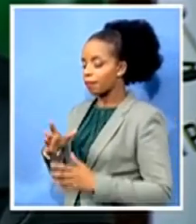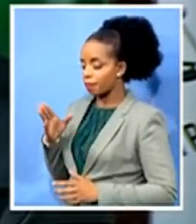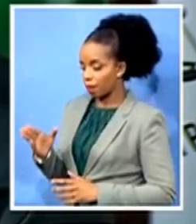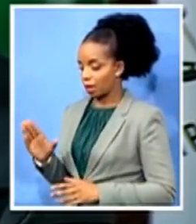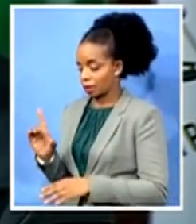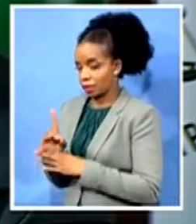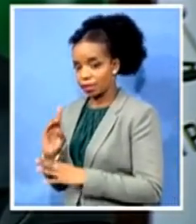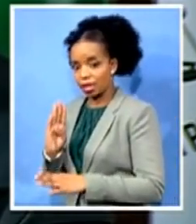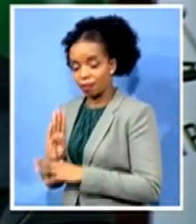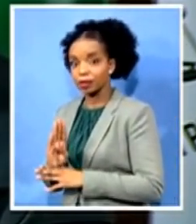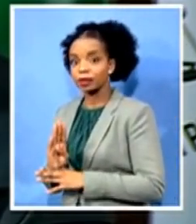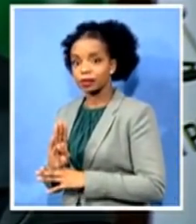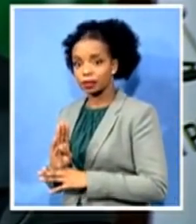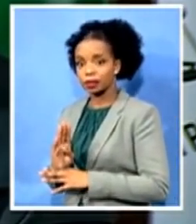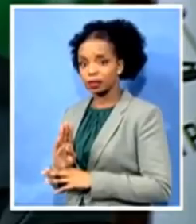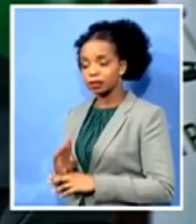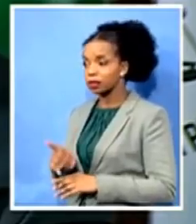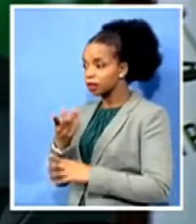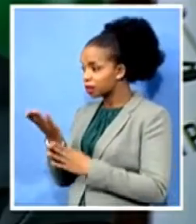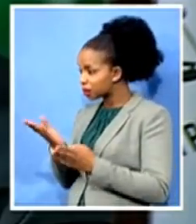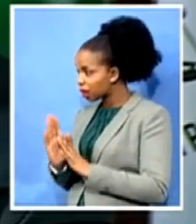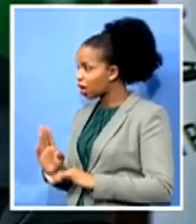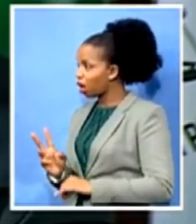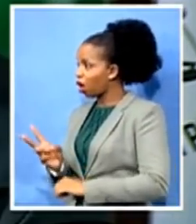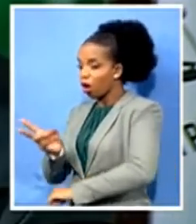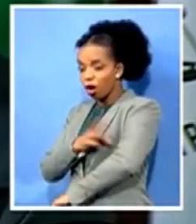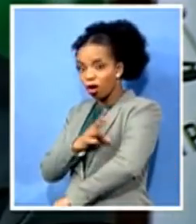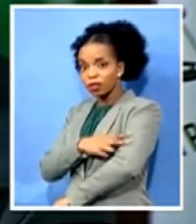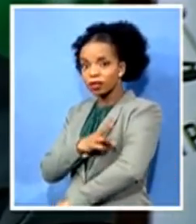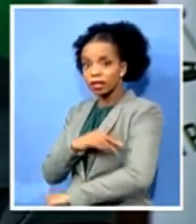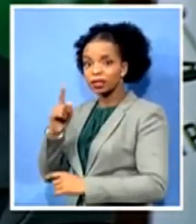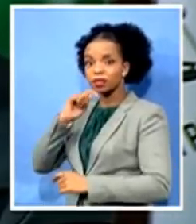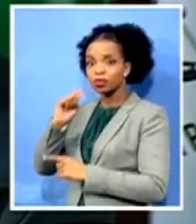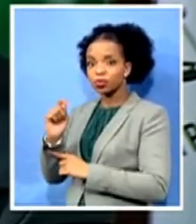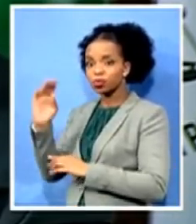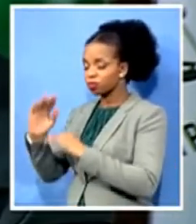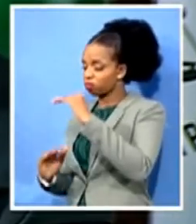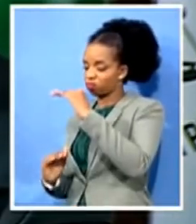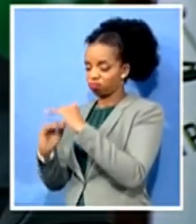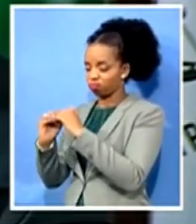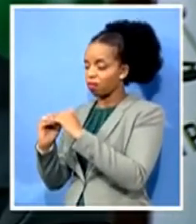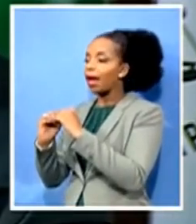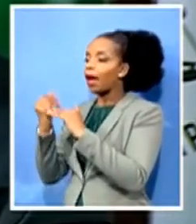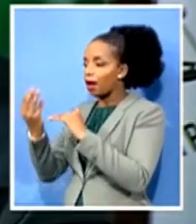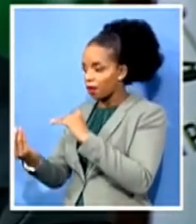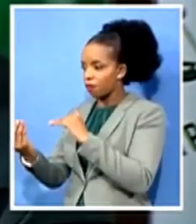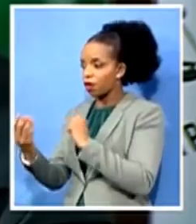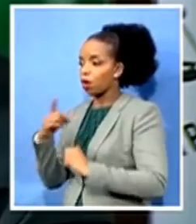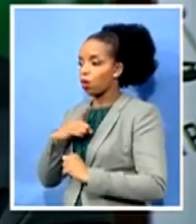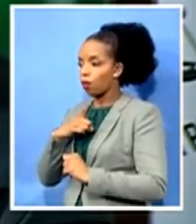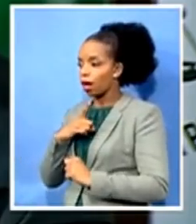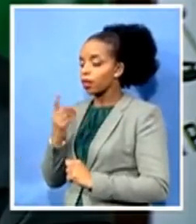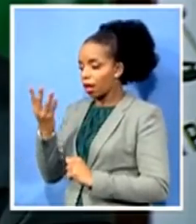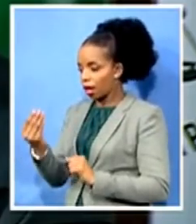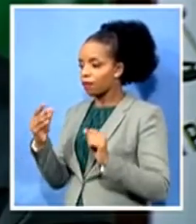to the contractors who were already on the database of the department? Was